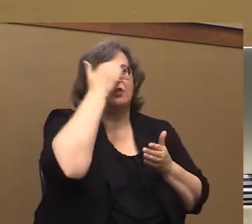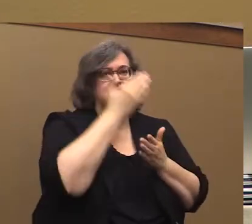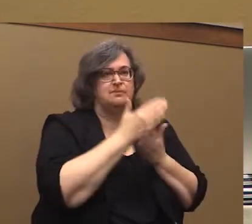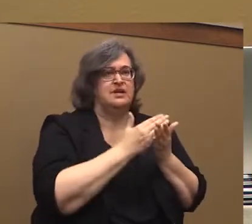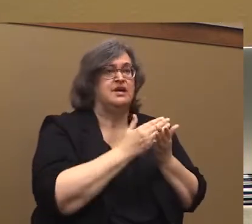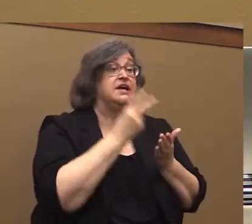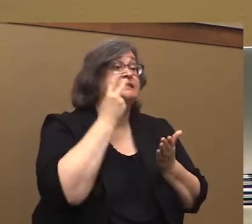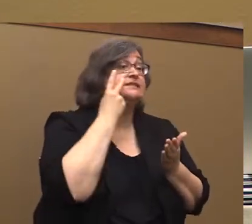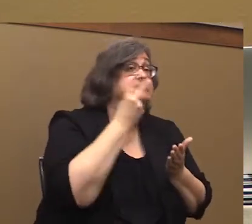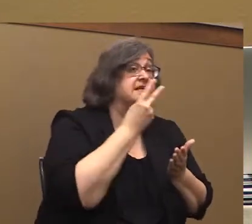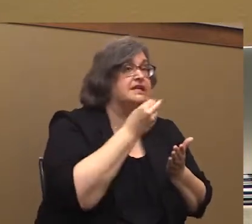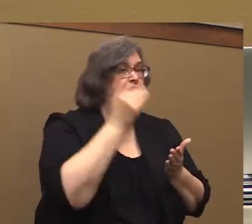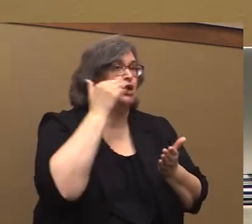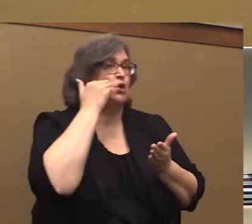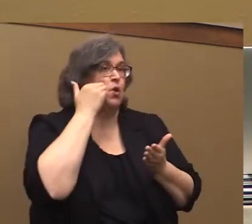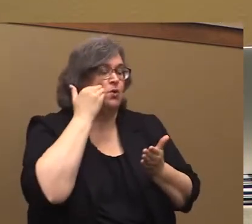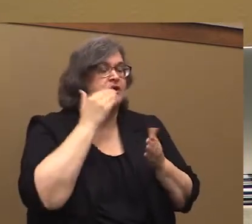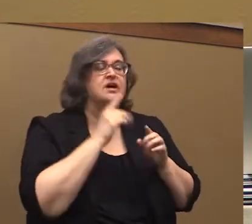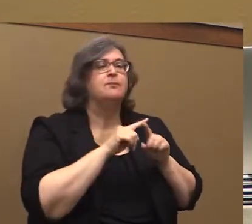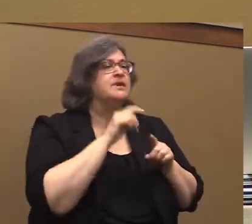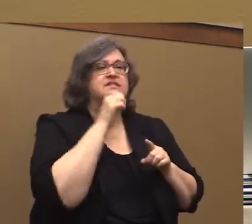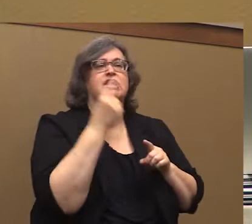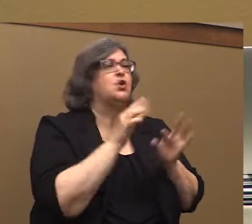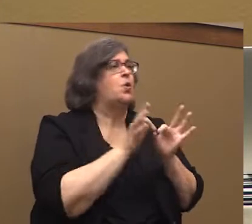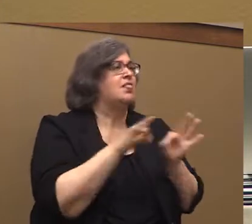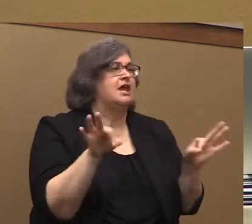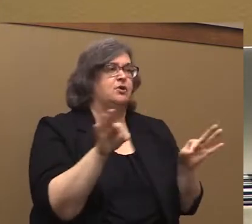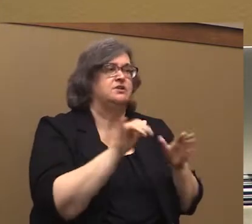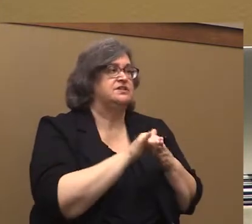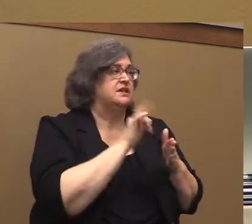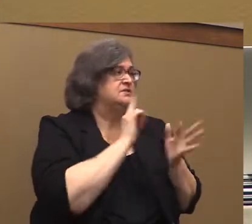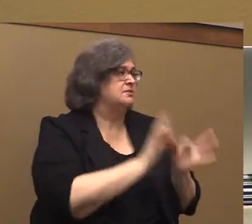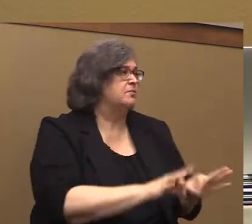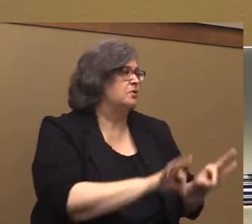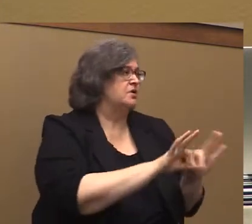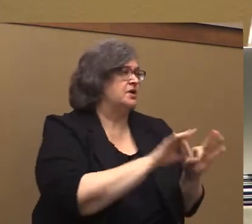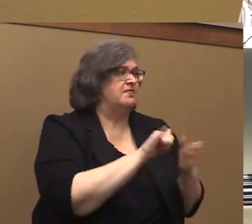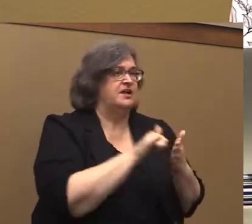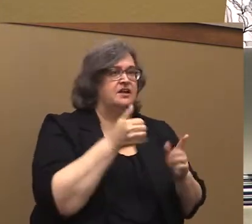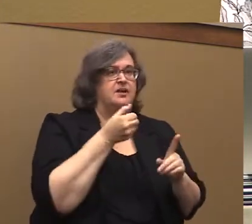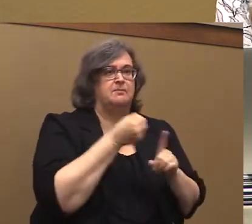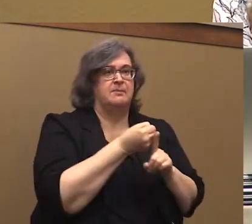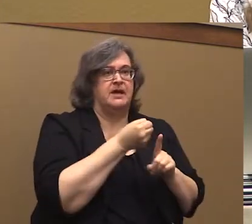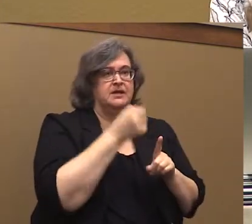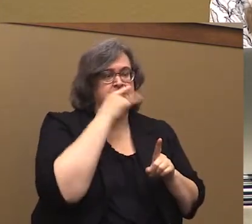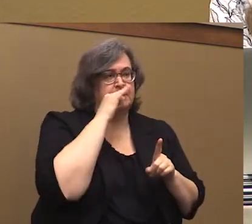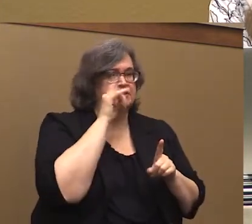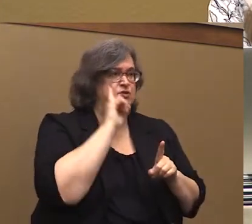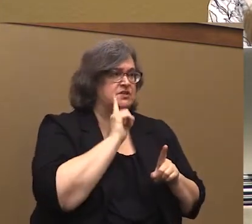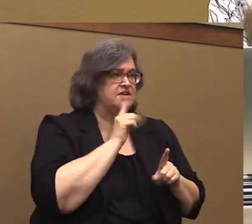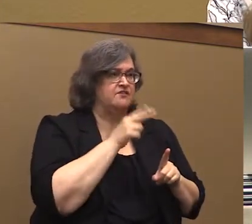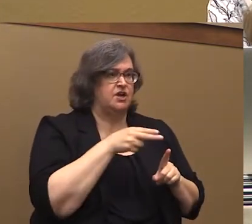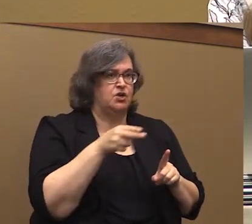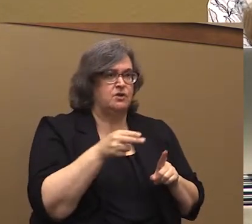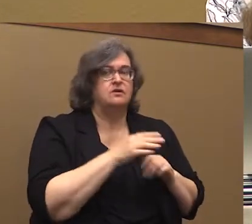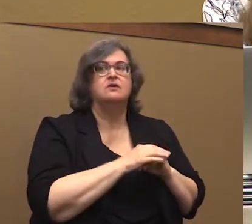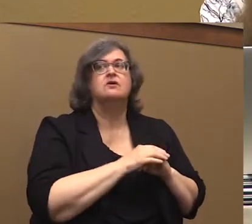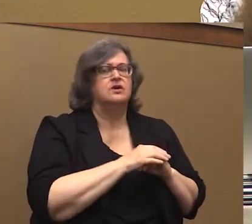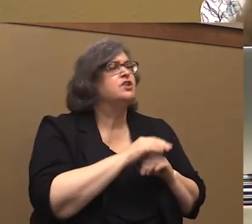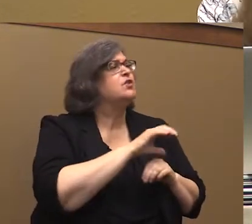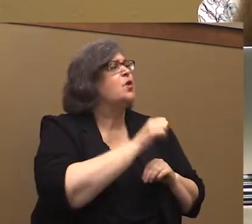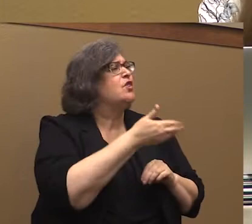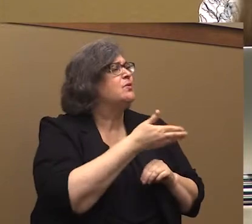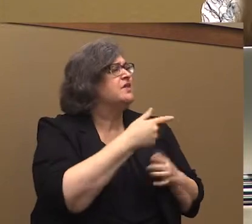piece about seeing and knowing. But it's not just language that's a factor that impacts kids who are deaf or hard of hearing. There's